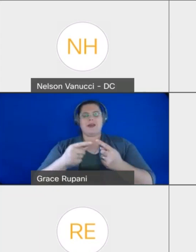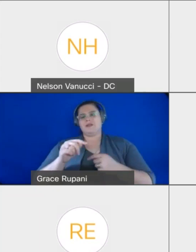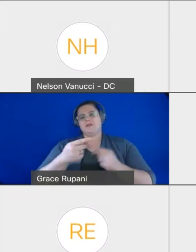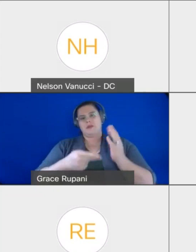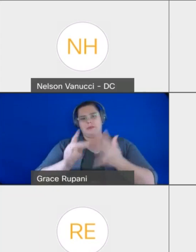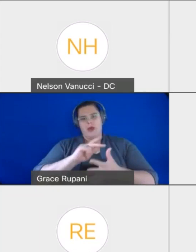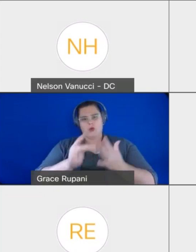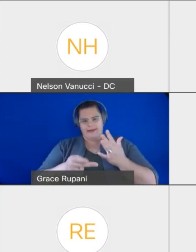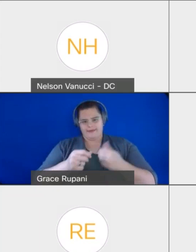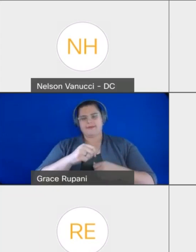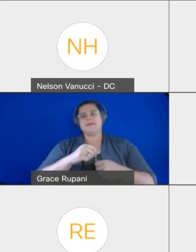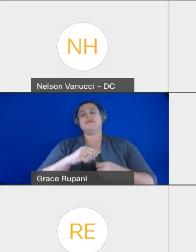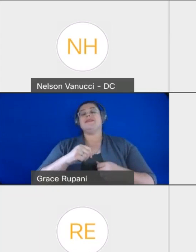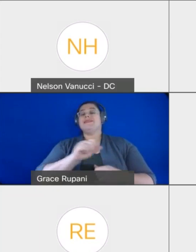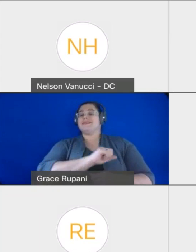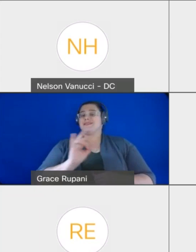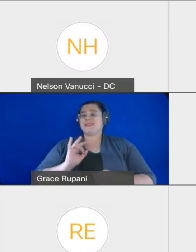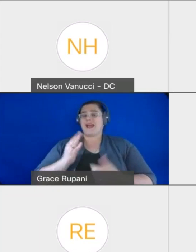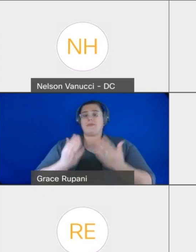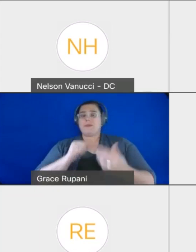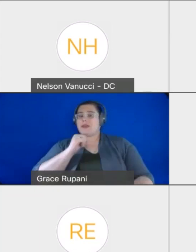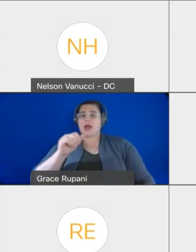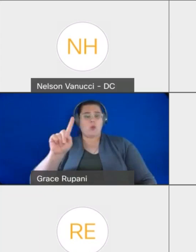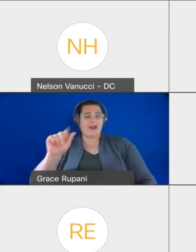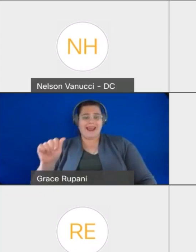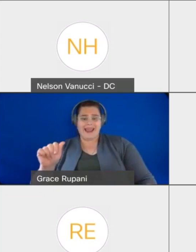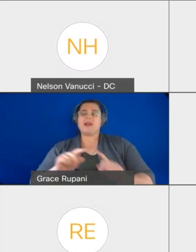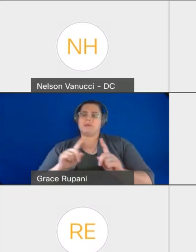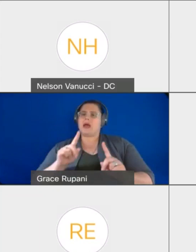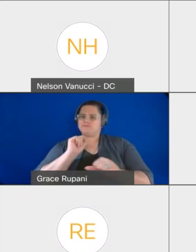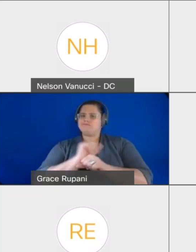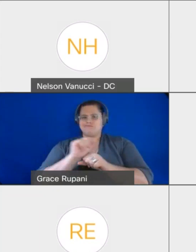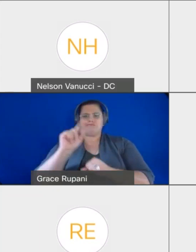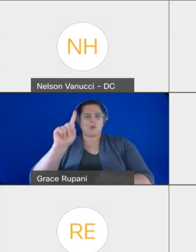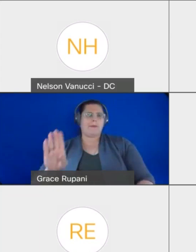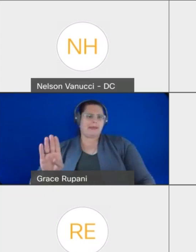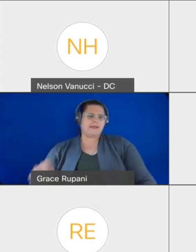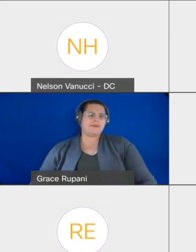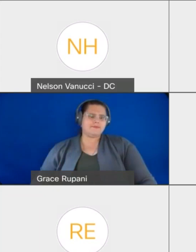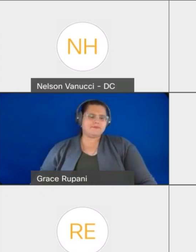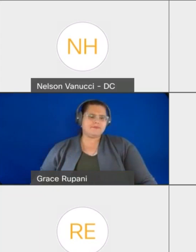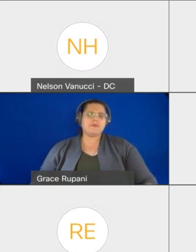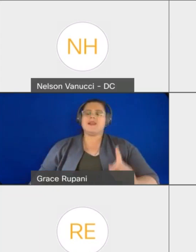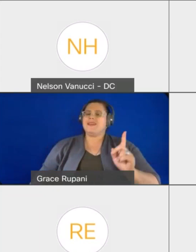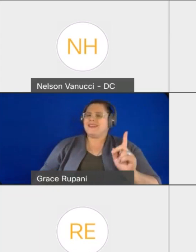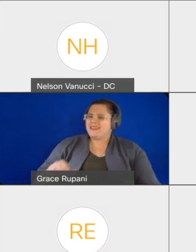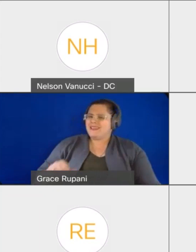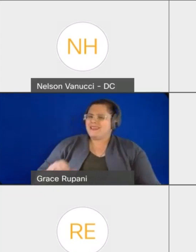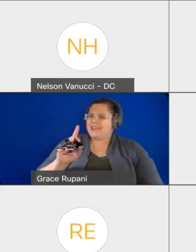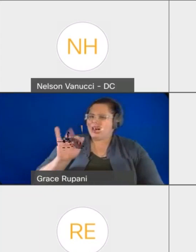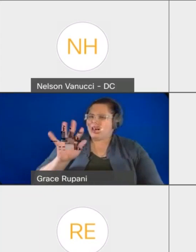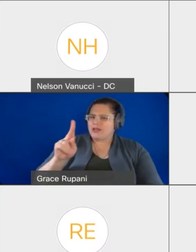category 1A, they would be category 1B. Director Reese, can you just repeat that, please? There's a part of your conversation that cut